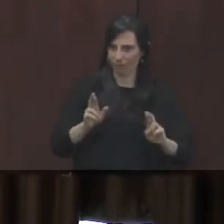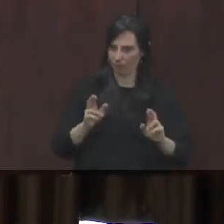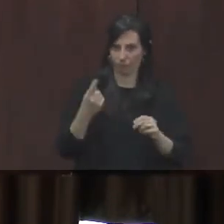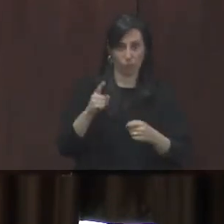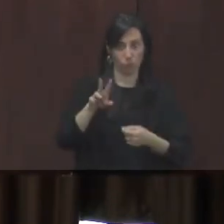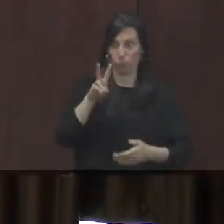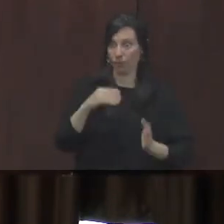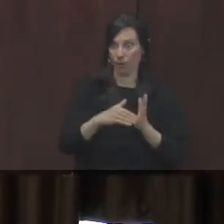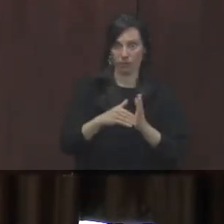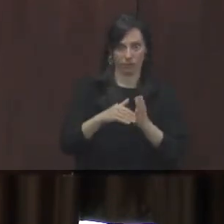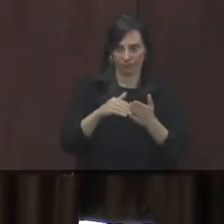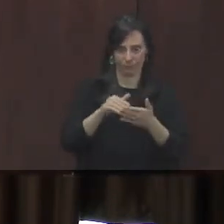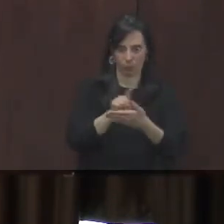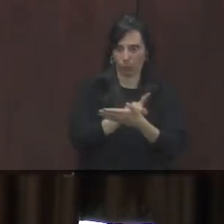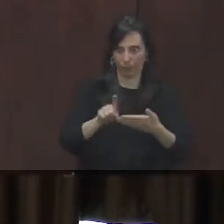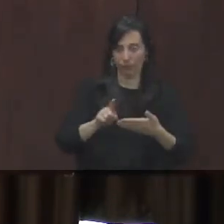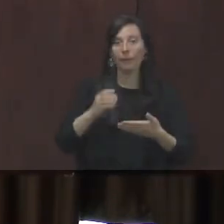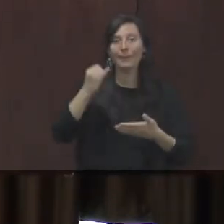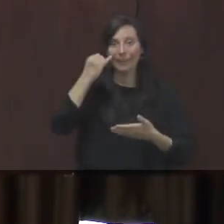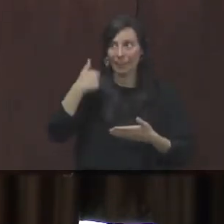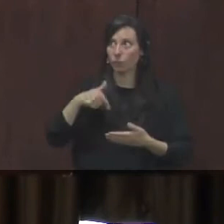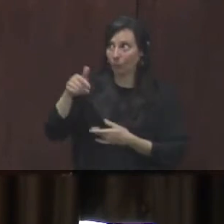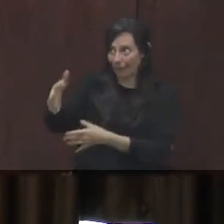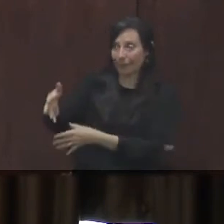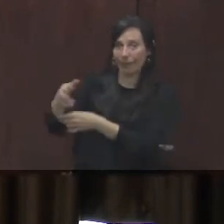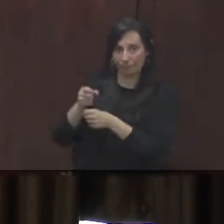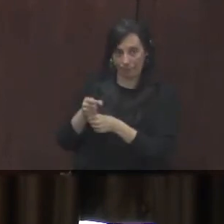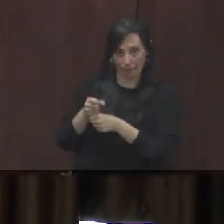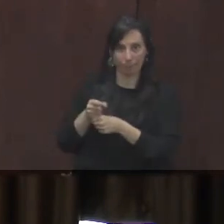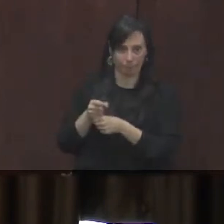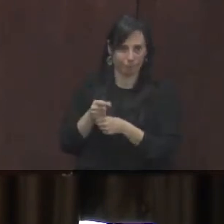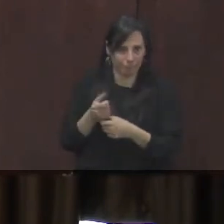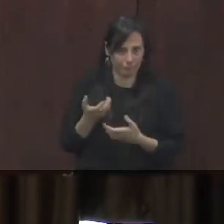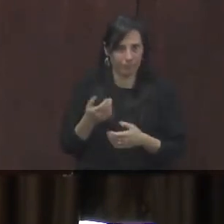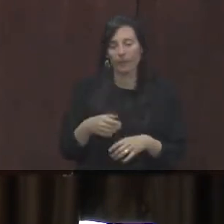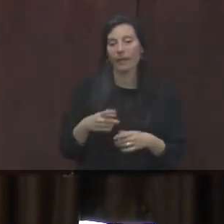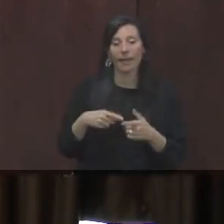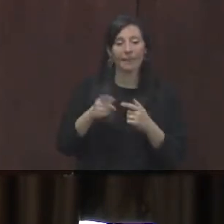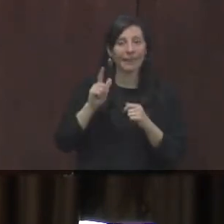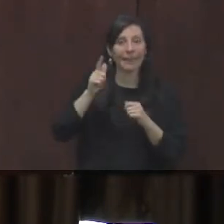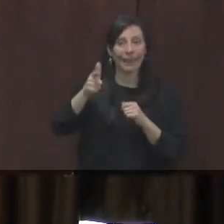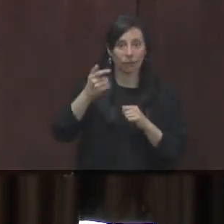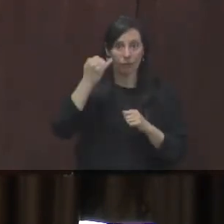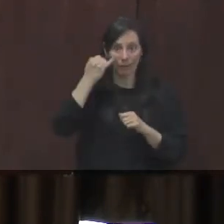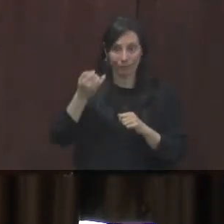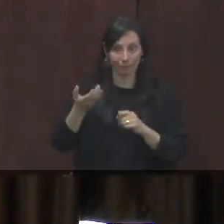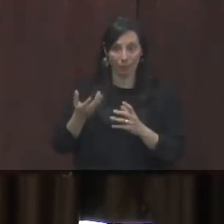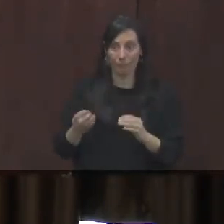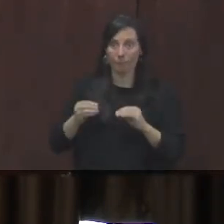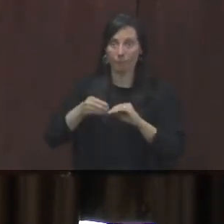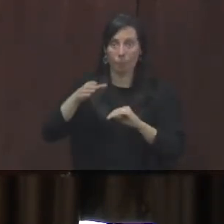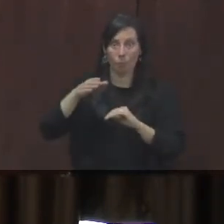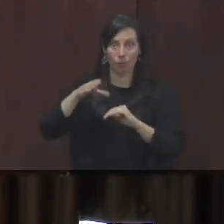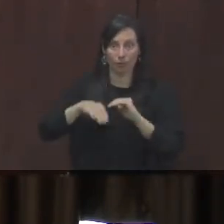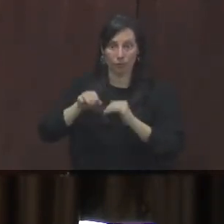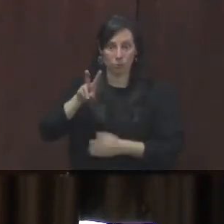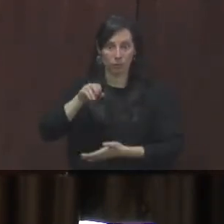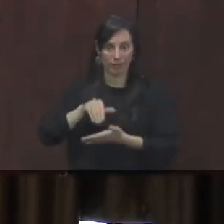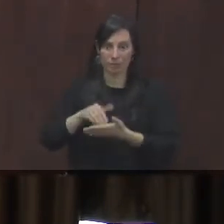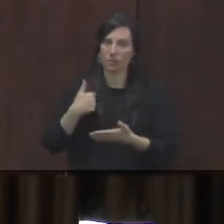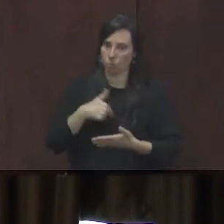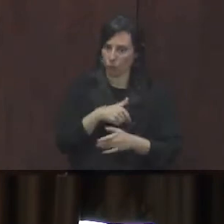if we start receiving that much, we'll be able to expand at that point even further to do even more than that. And at that point, it just becomes